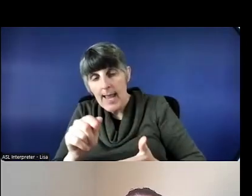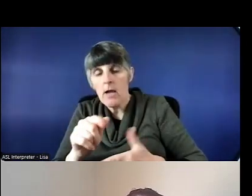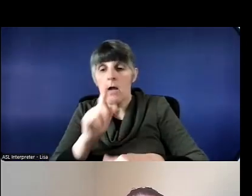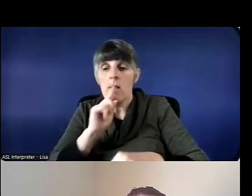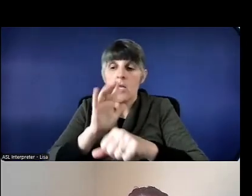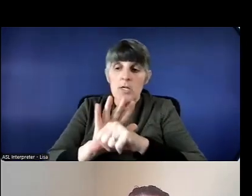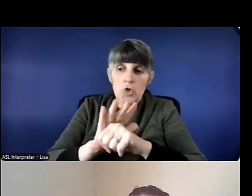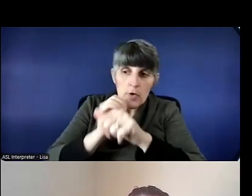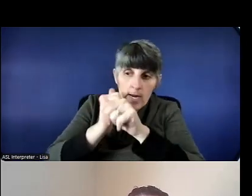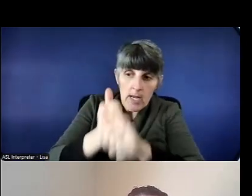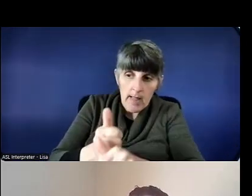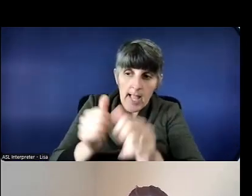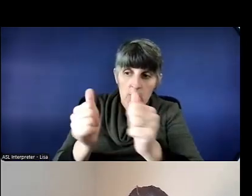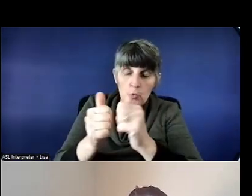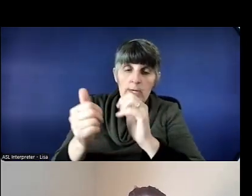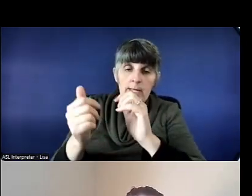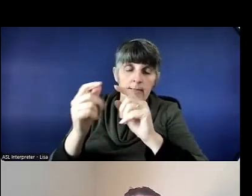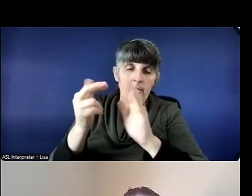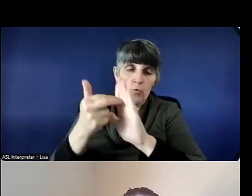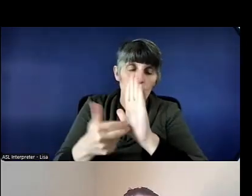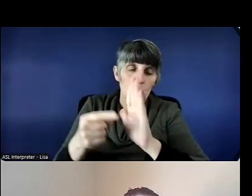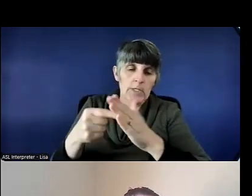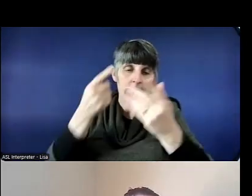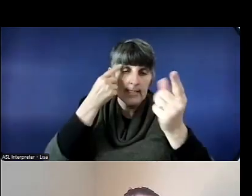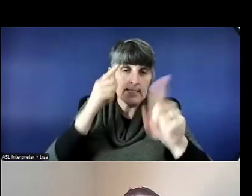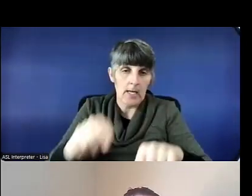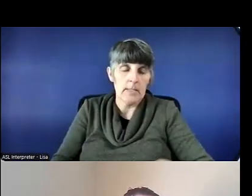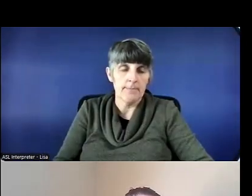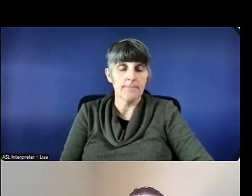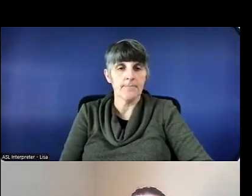compliance overall with the terms of the settlement agreement.